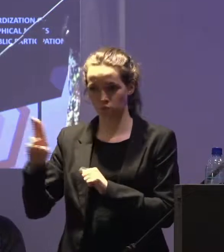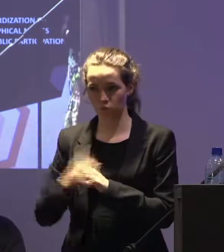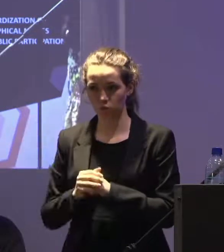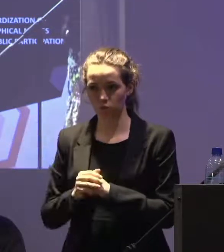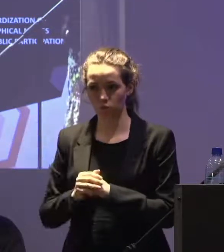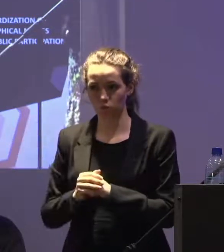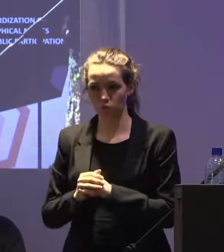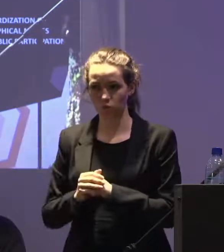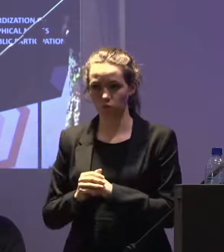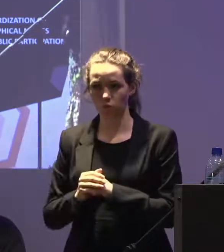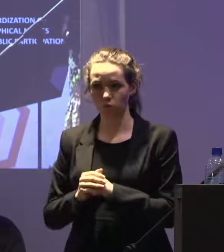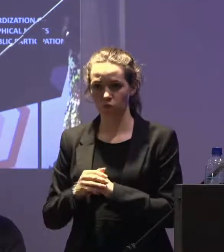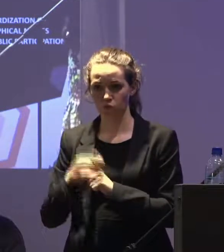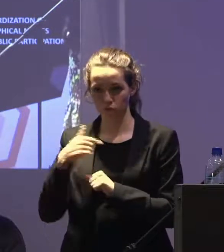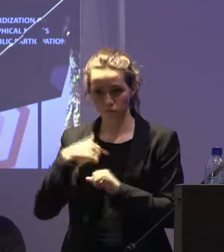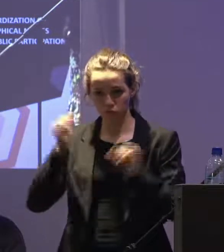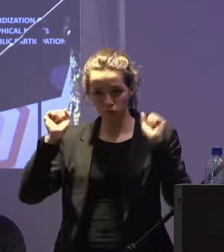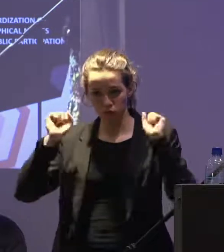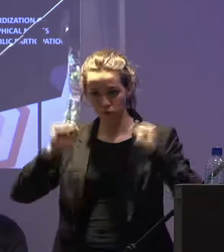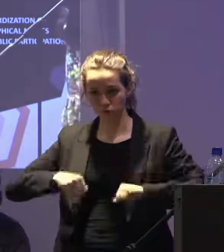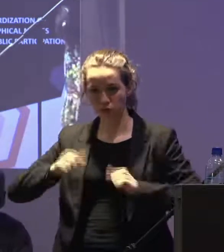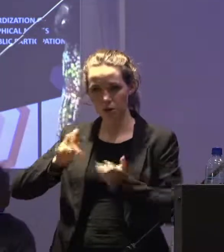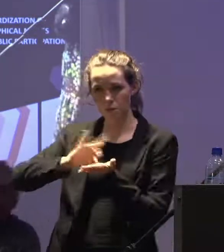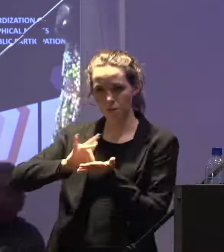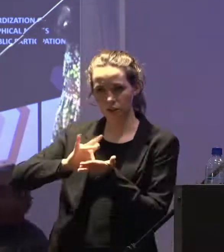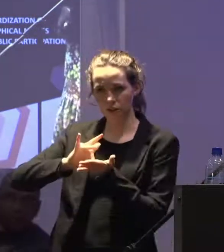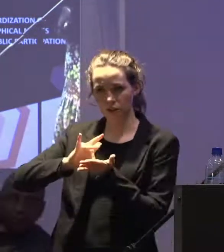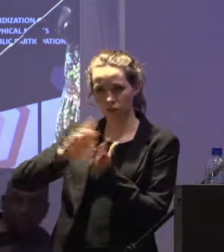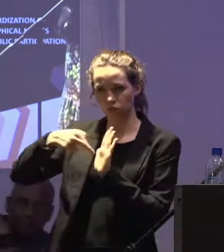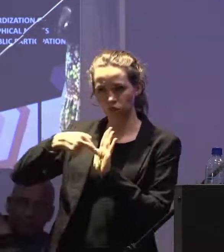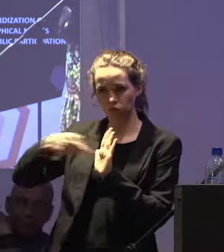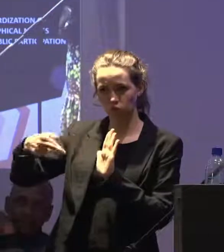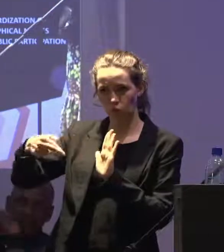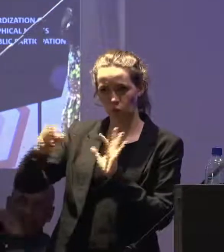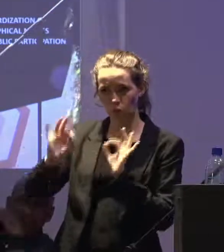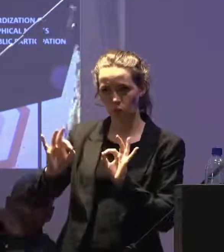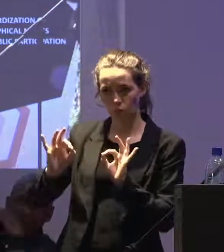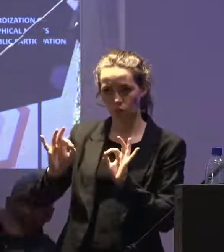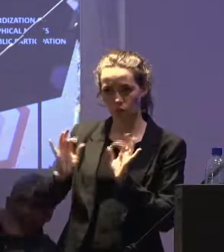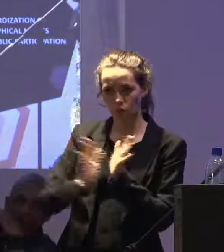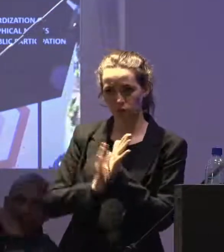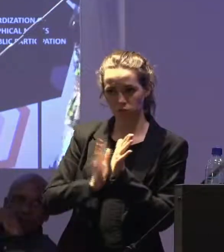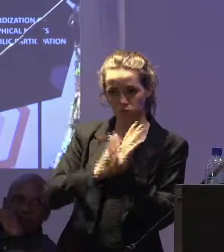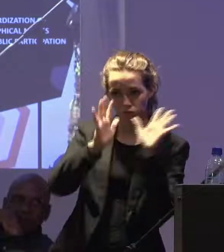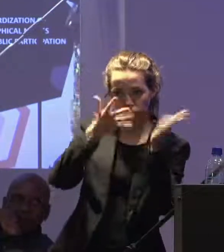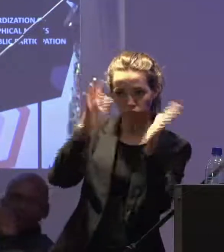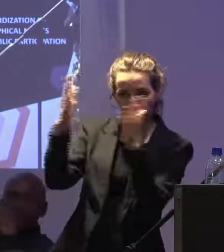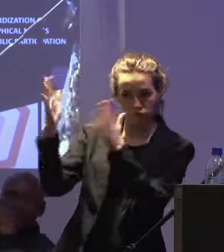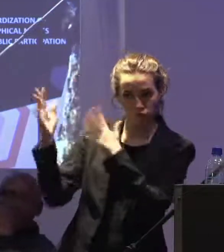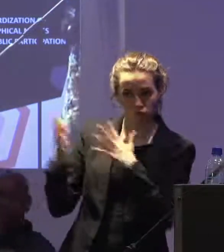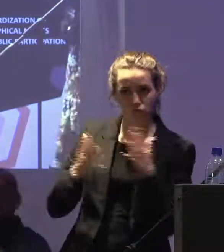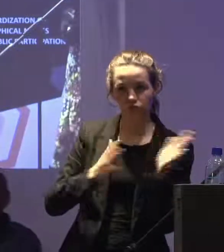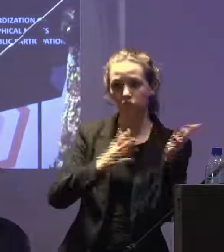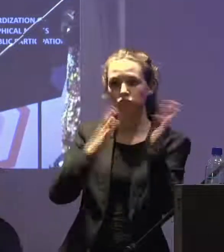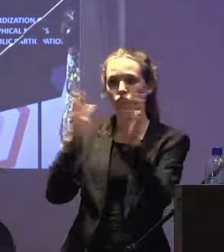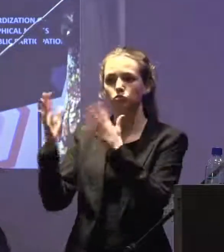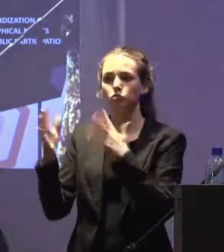Am I confirming the position and the role? Truly, congratulations.